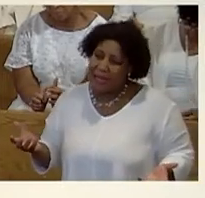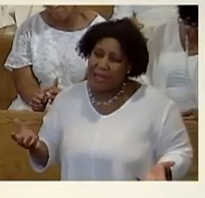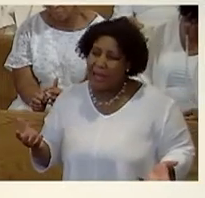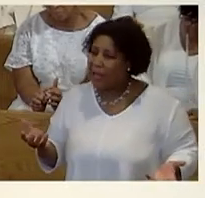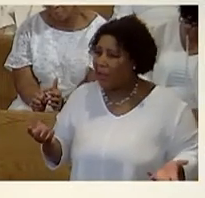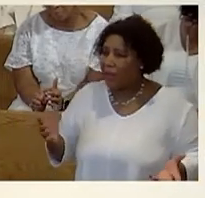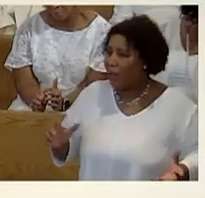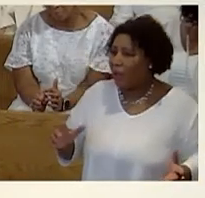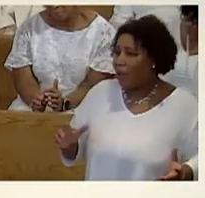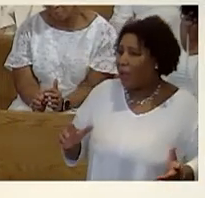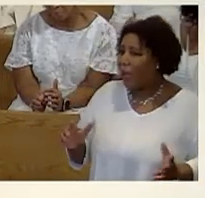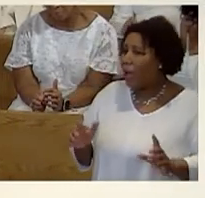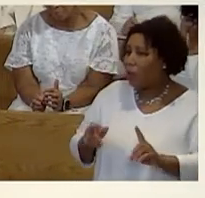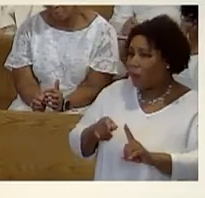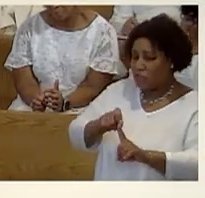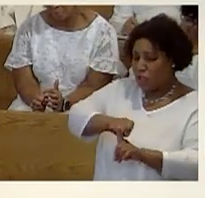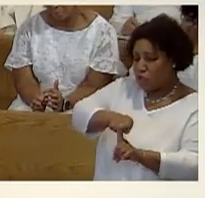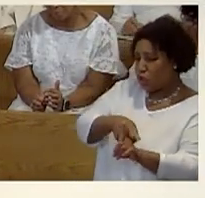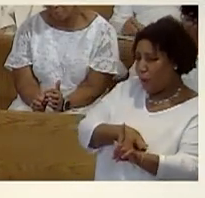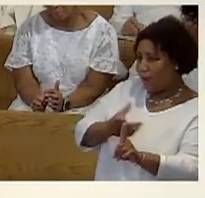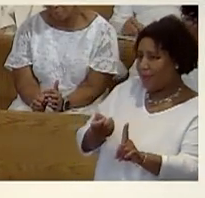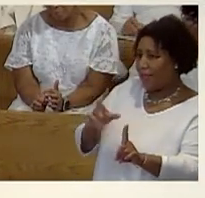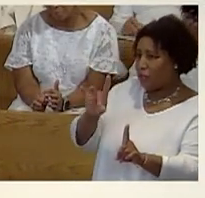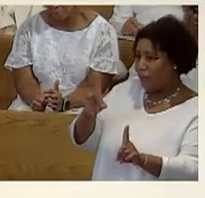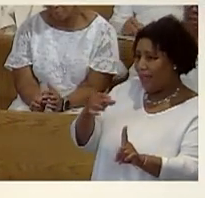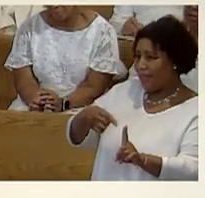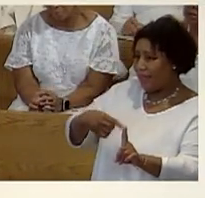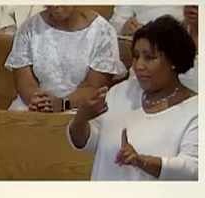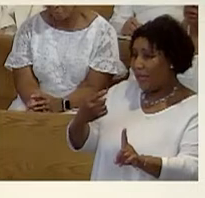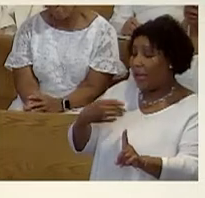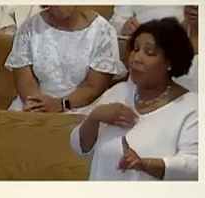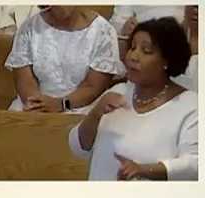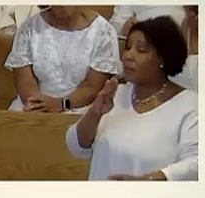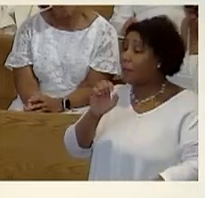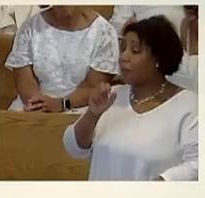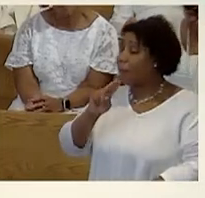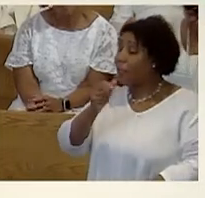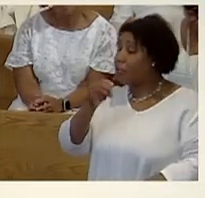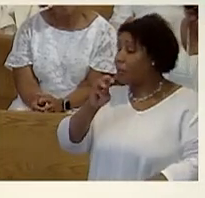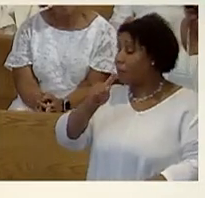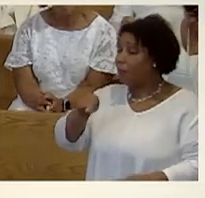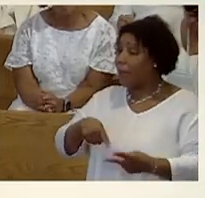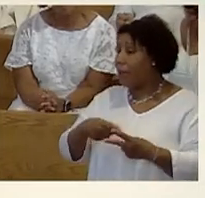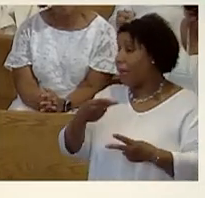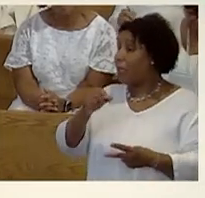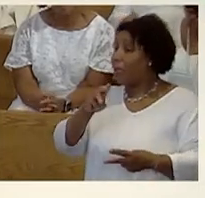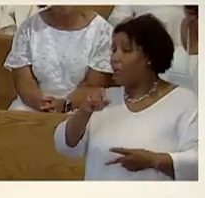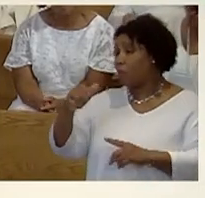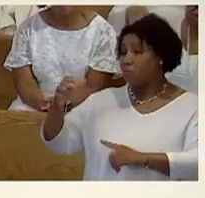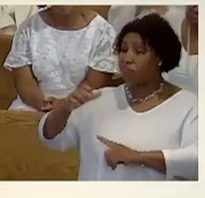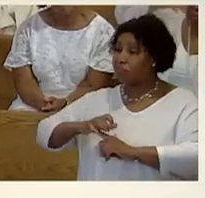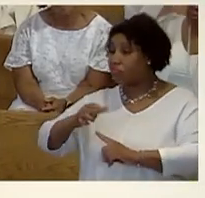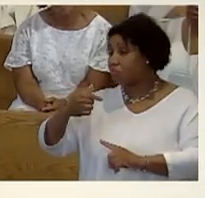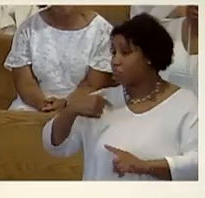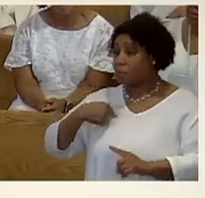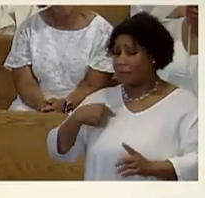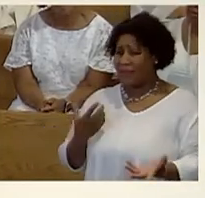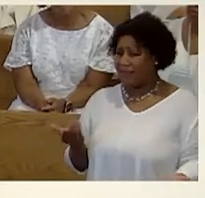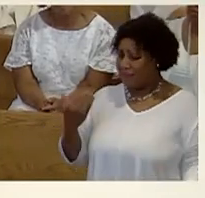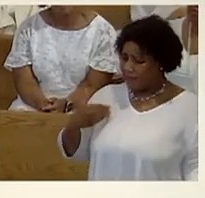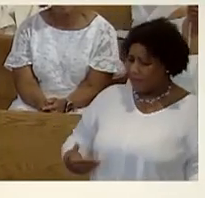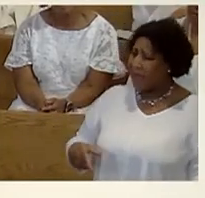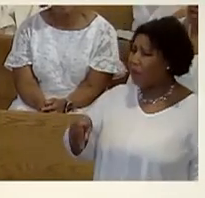once circumcised on the eighth day. I was a Benjamite. I was a Hebrew of Hebrews. And as a matter of fact, I